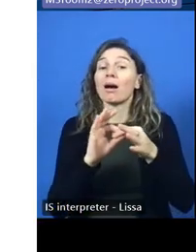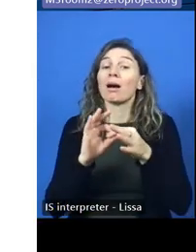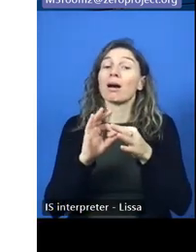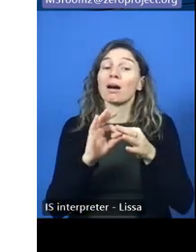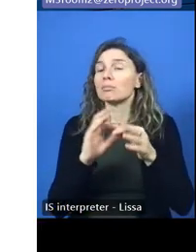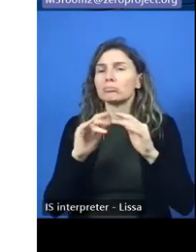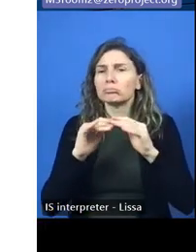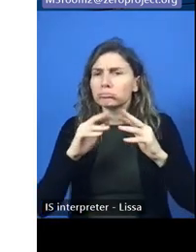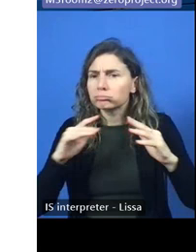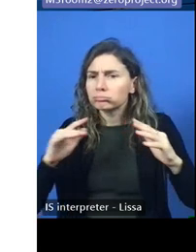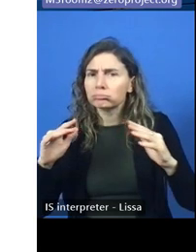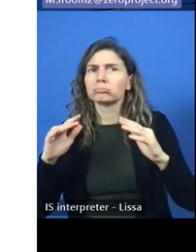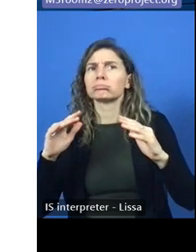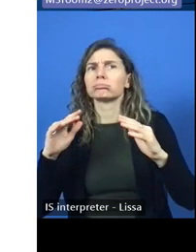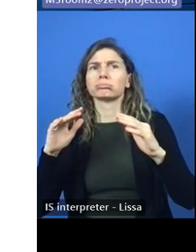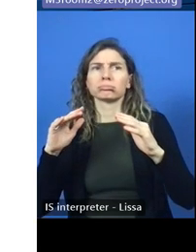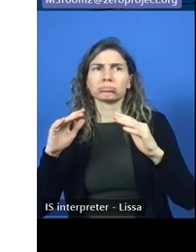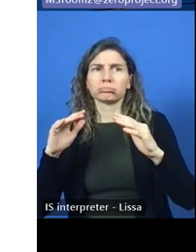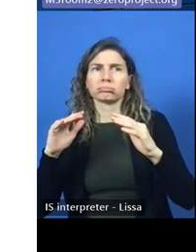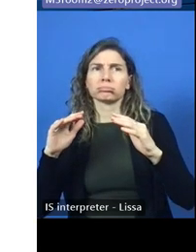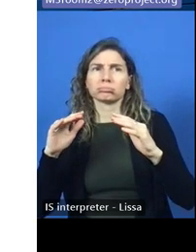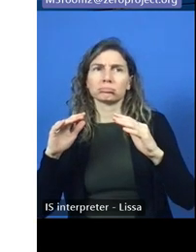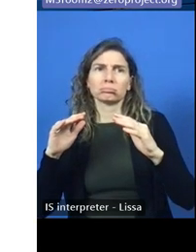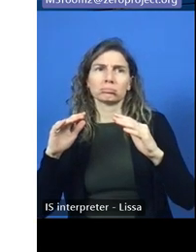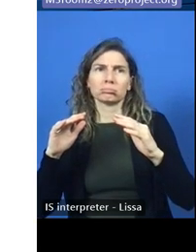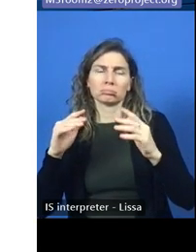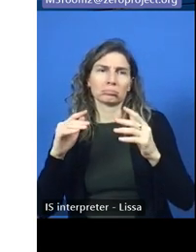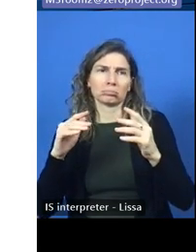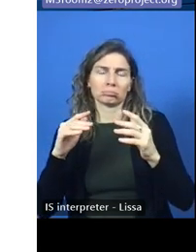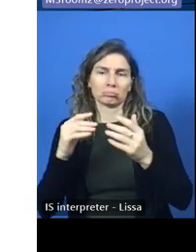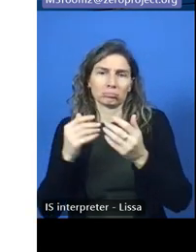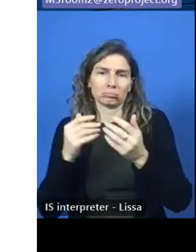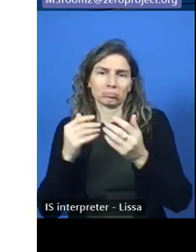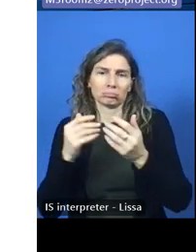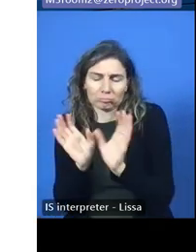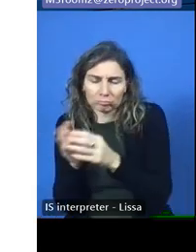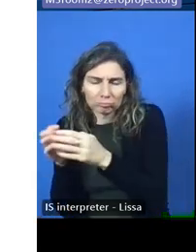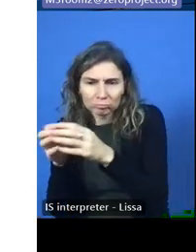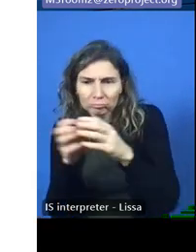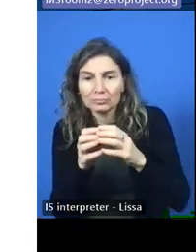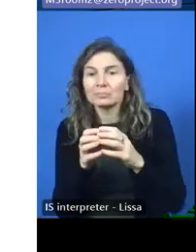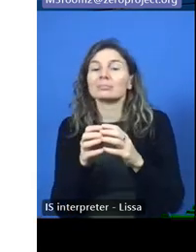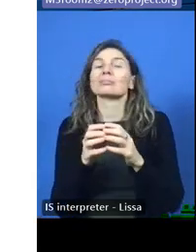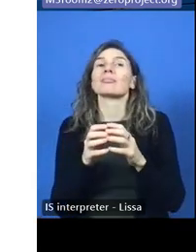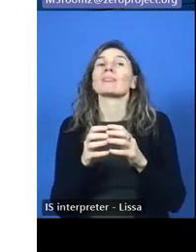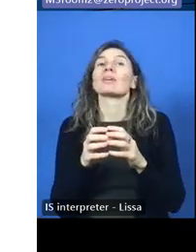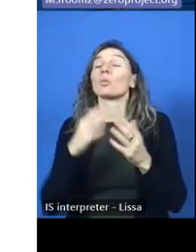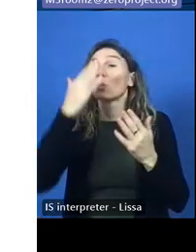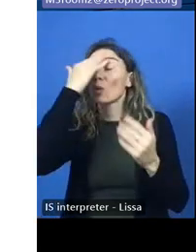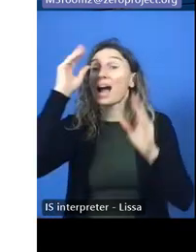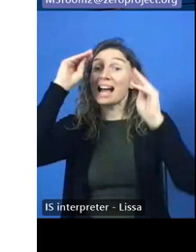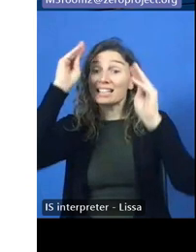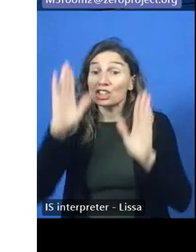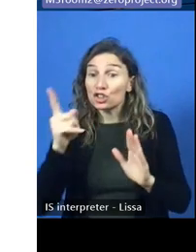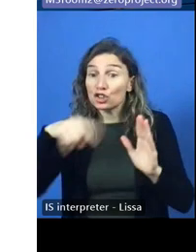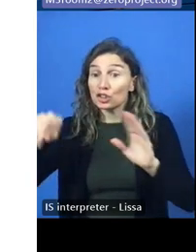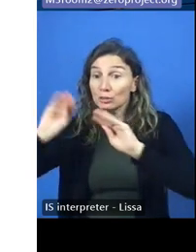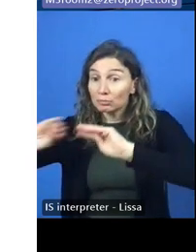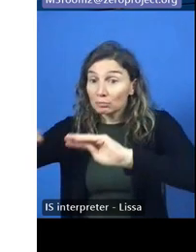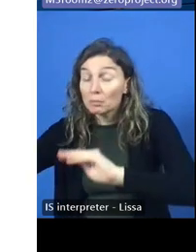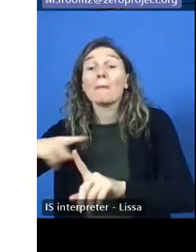to form in different workshops to teachers from the community, police